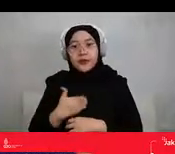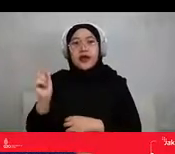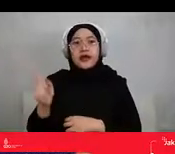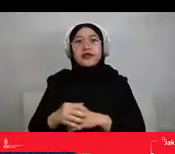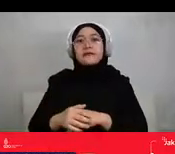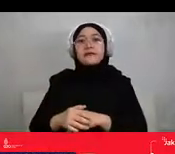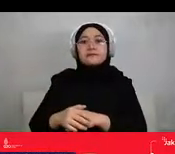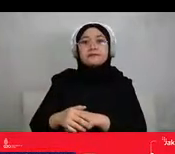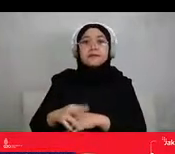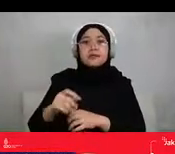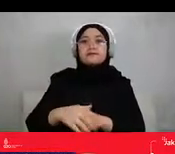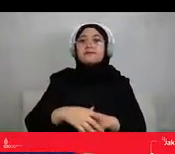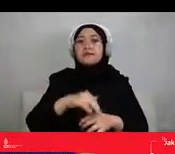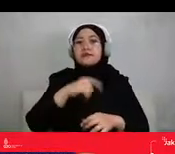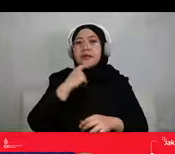called. They have